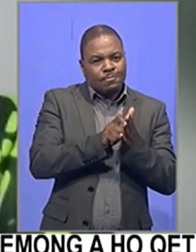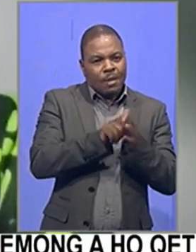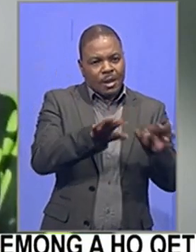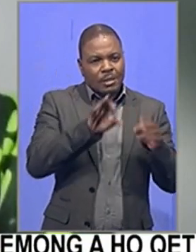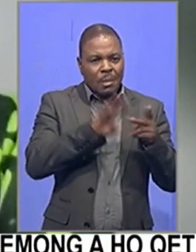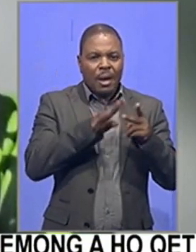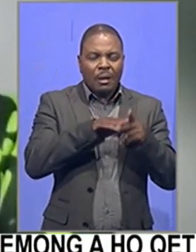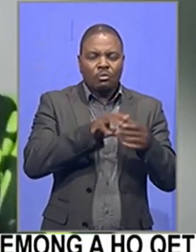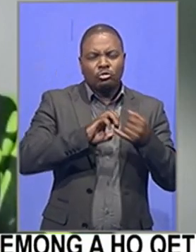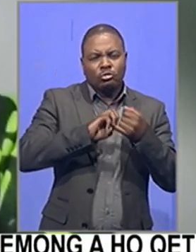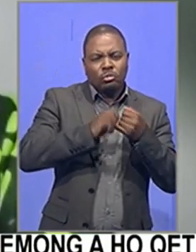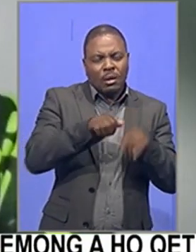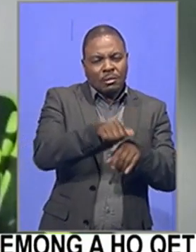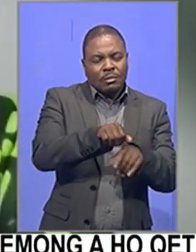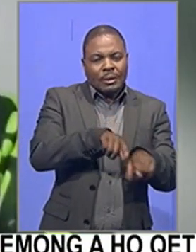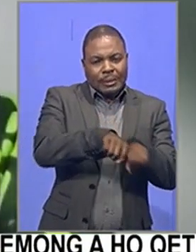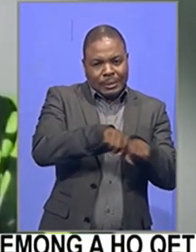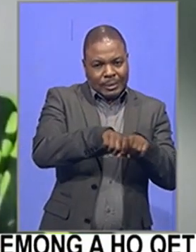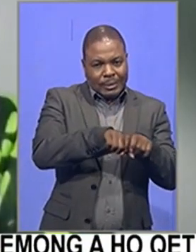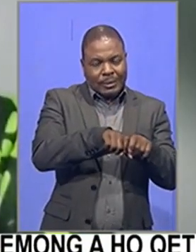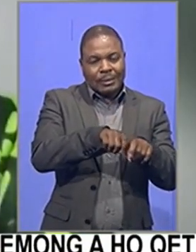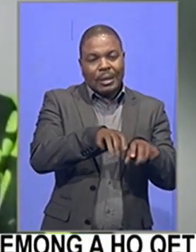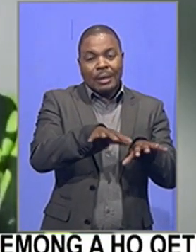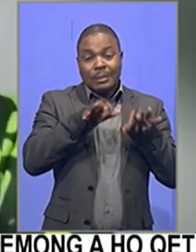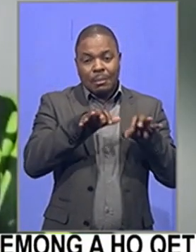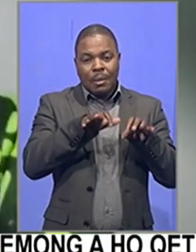because